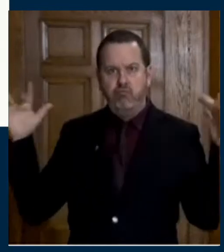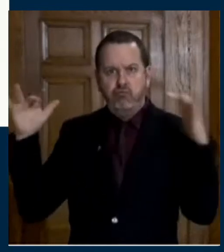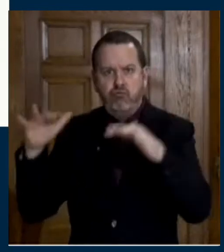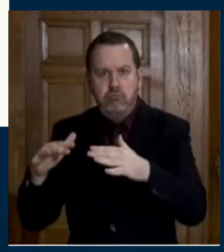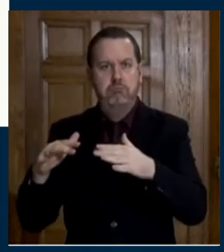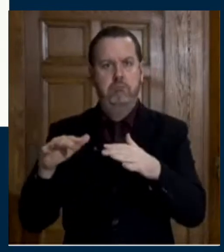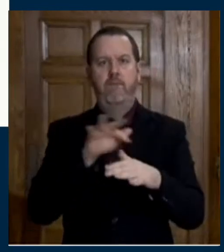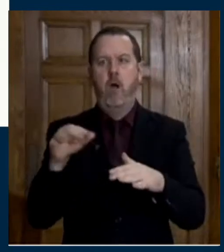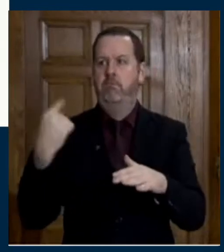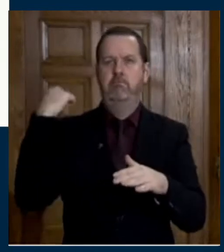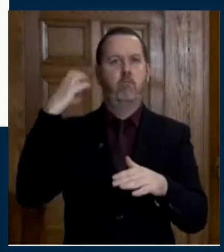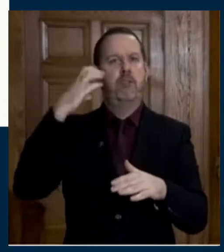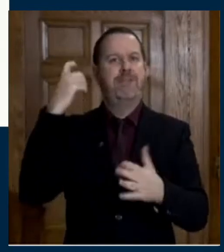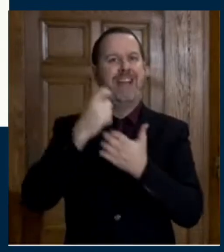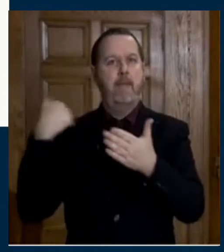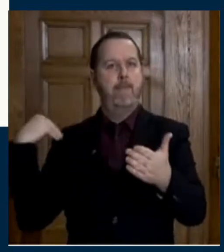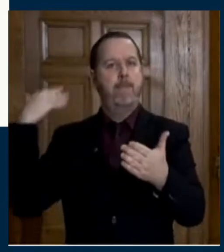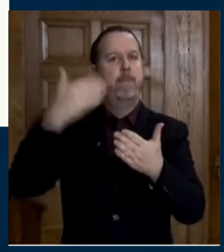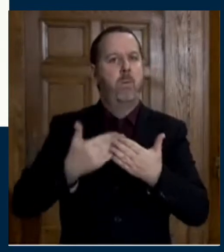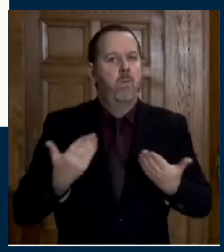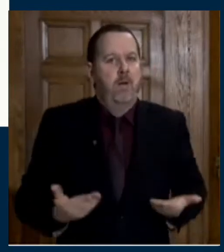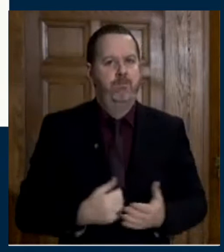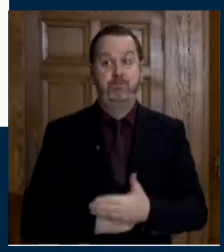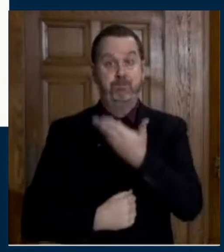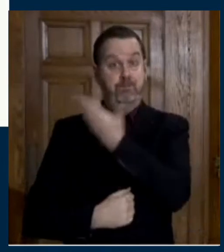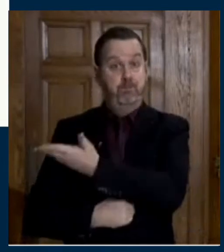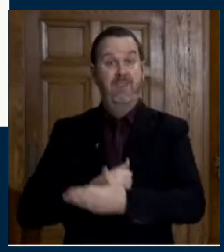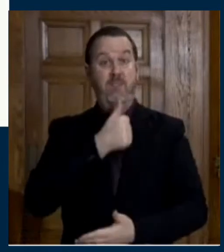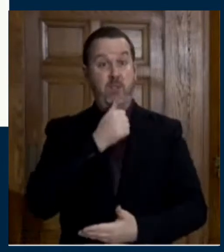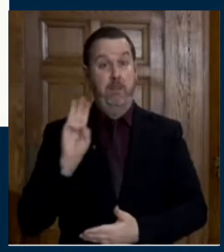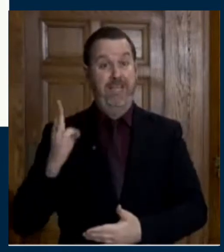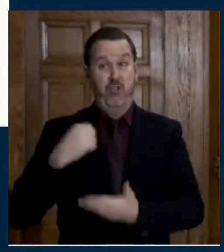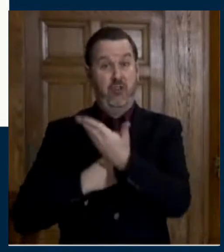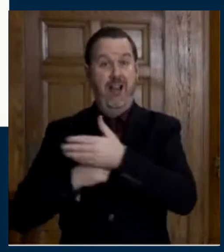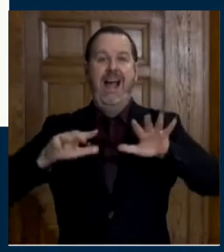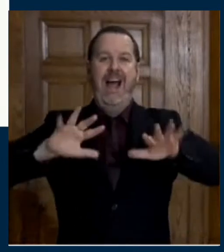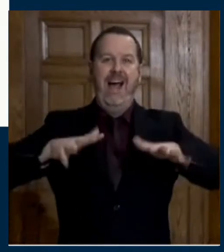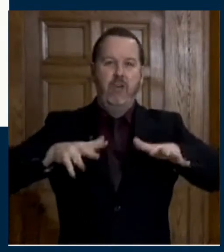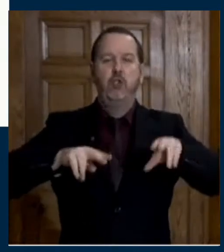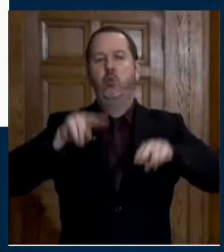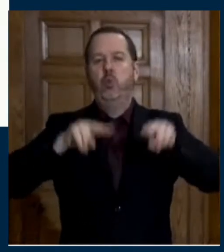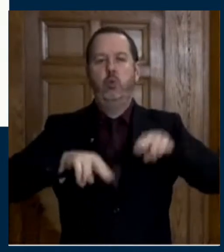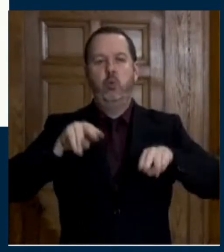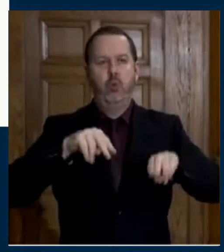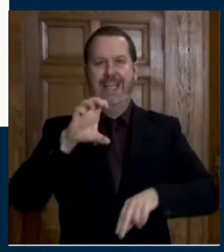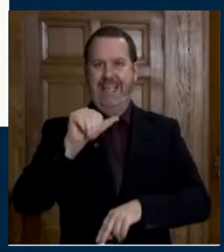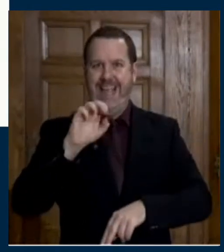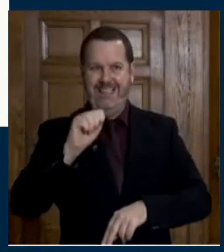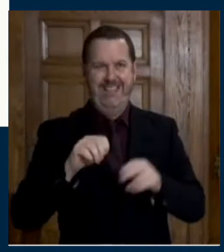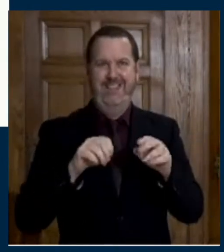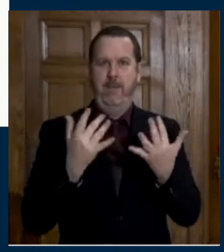period since Christmas. The first slide shows the average number of new cases per day. We saw